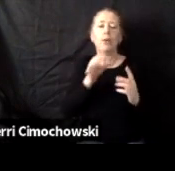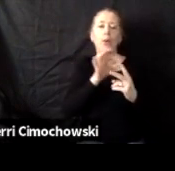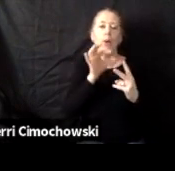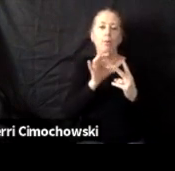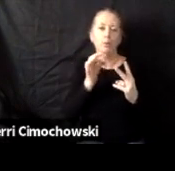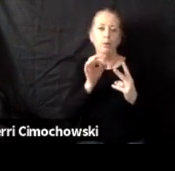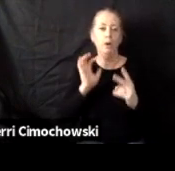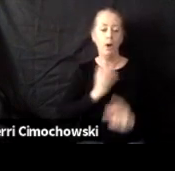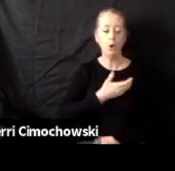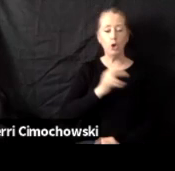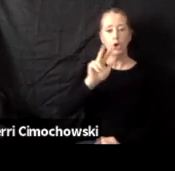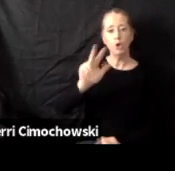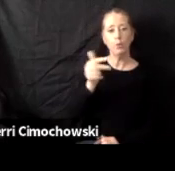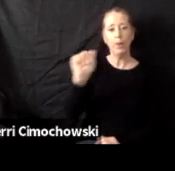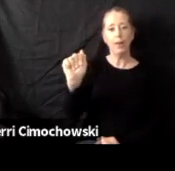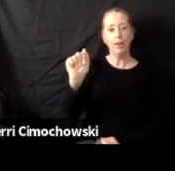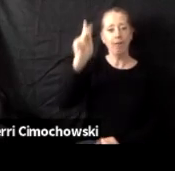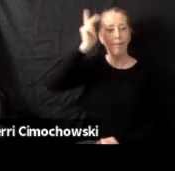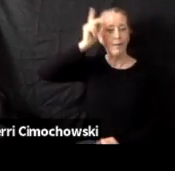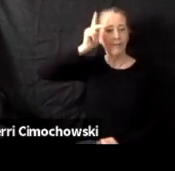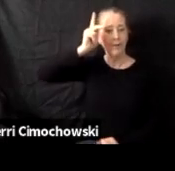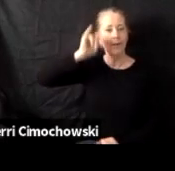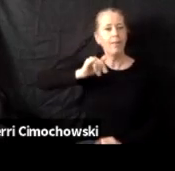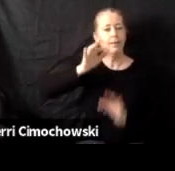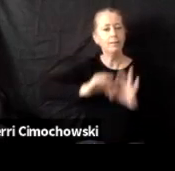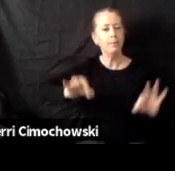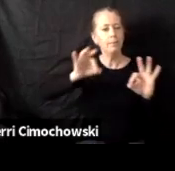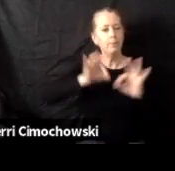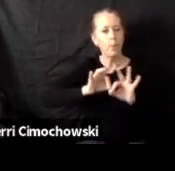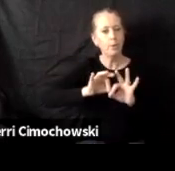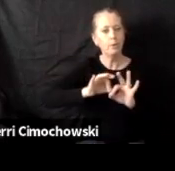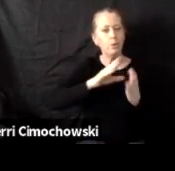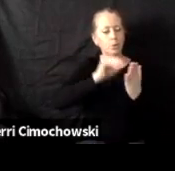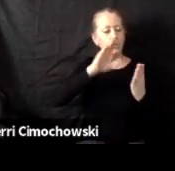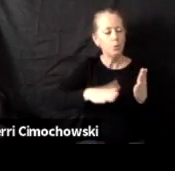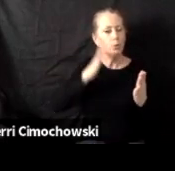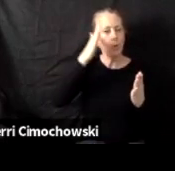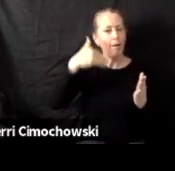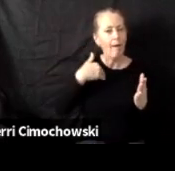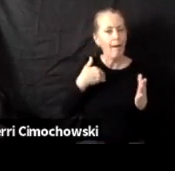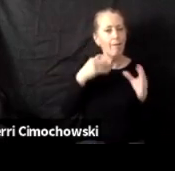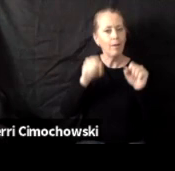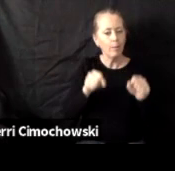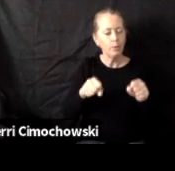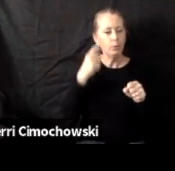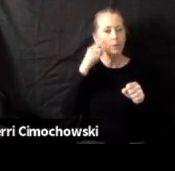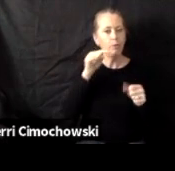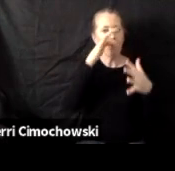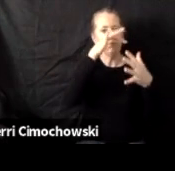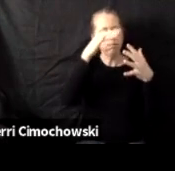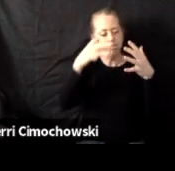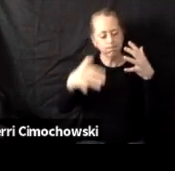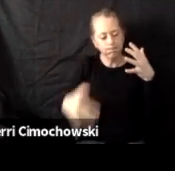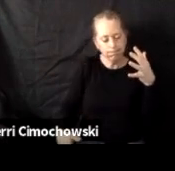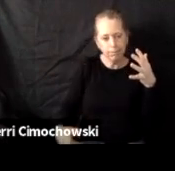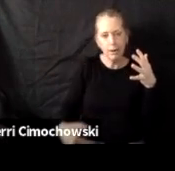AAA philosophy is really important to us, to really have students have the opportunity for infinite possibilities. So you'll see that as